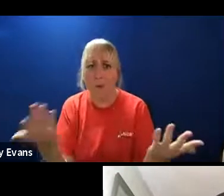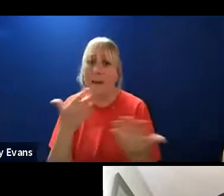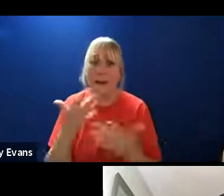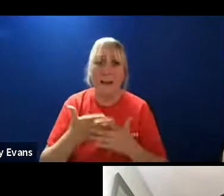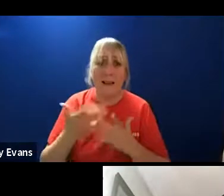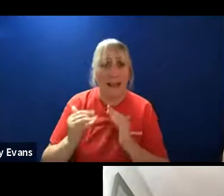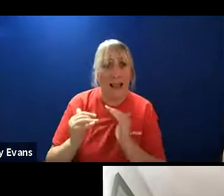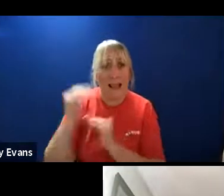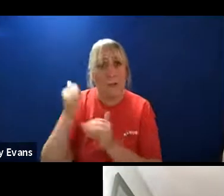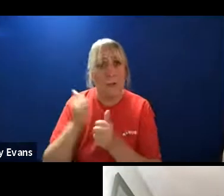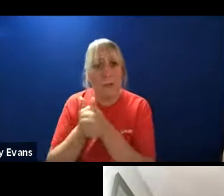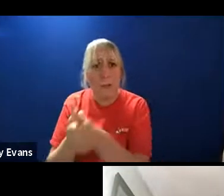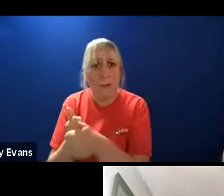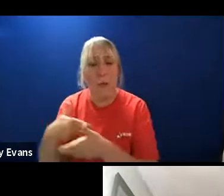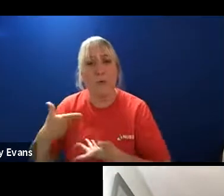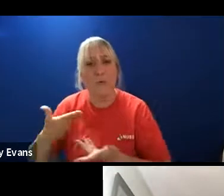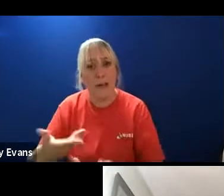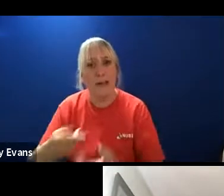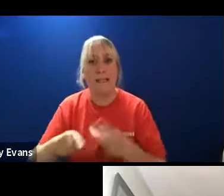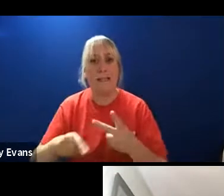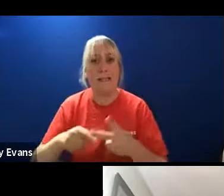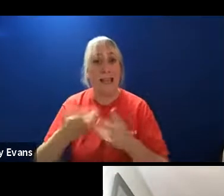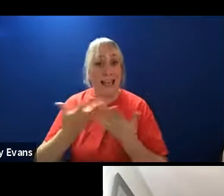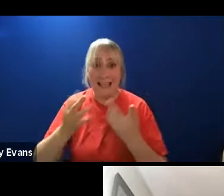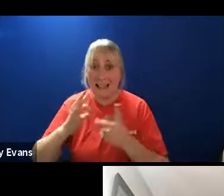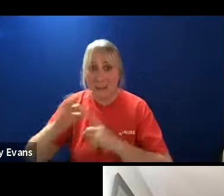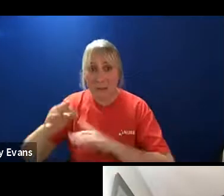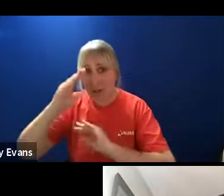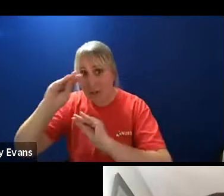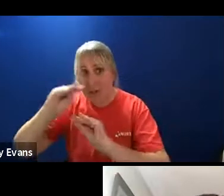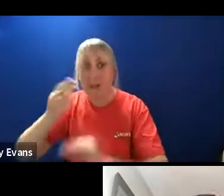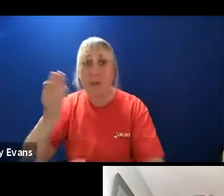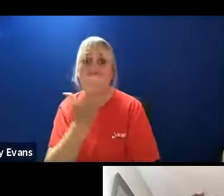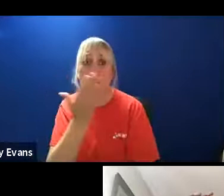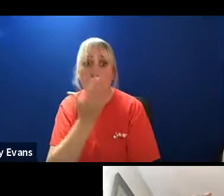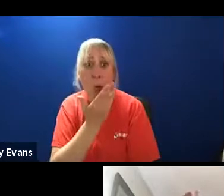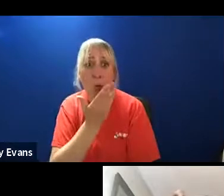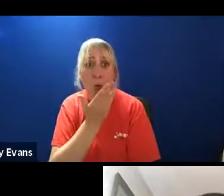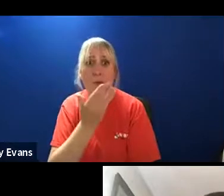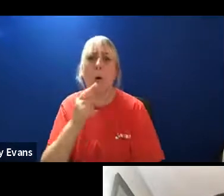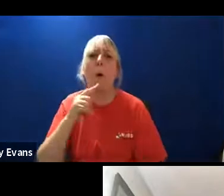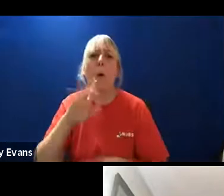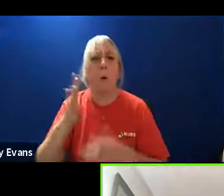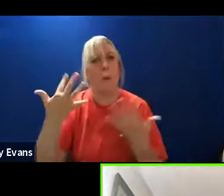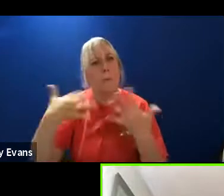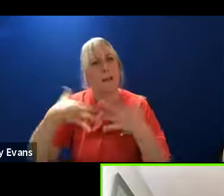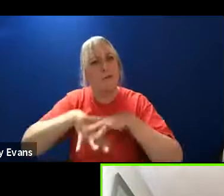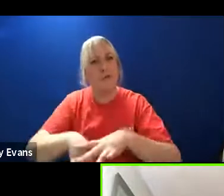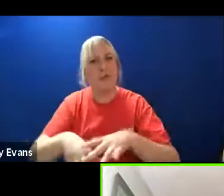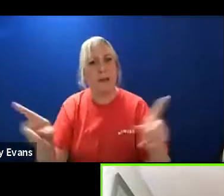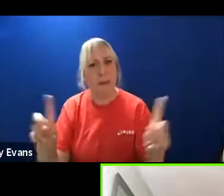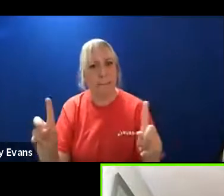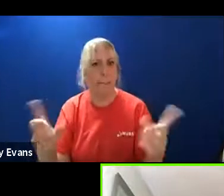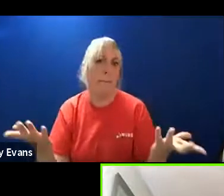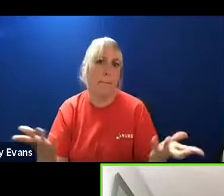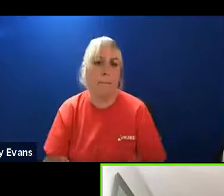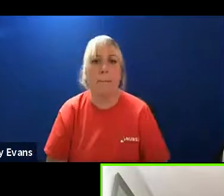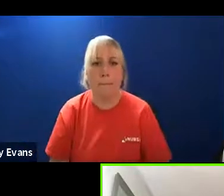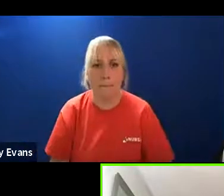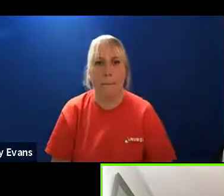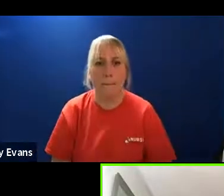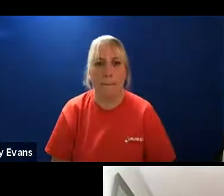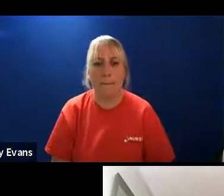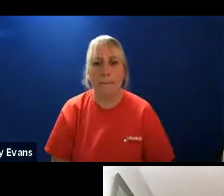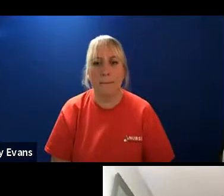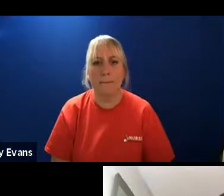And do they have special education schools in Cuba, or are they all included within a mainstream environment with additional support?